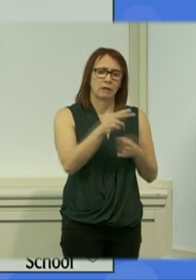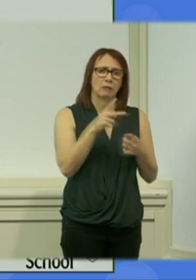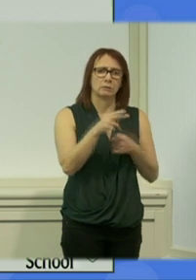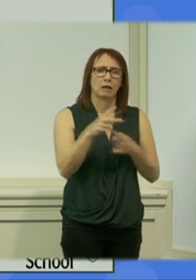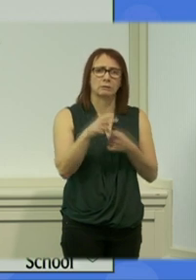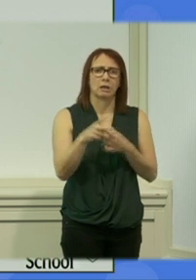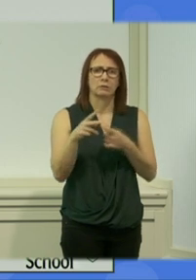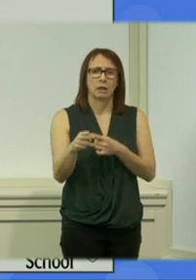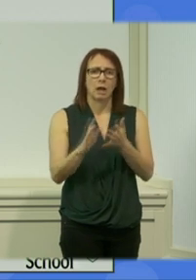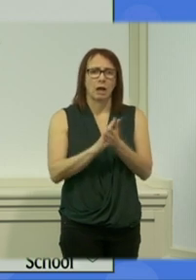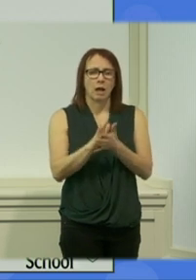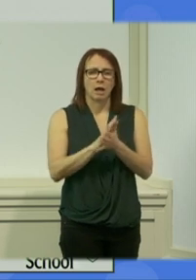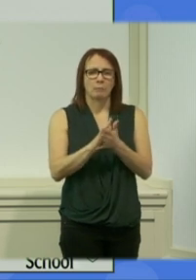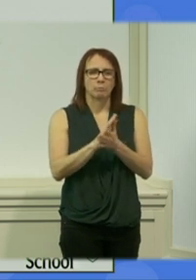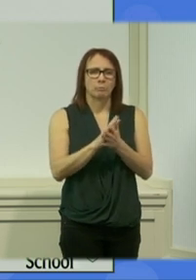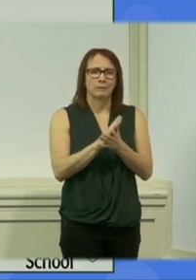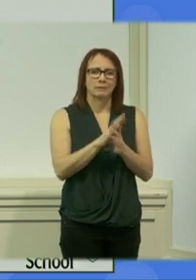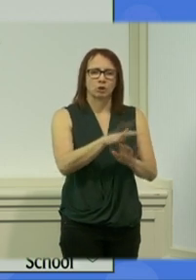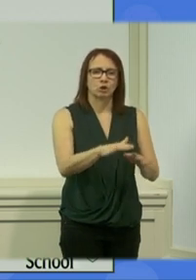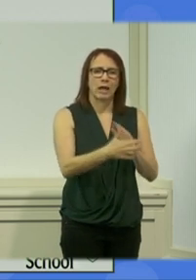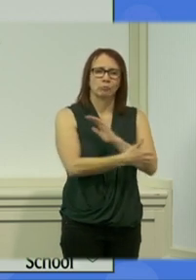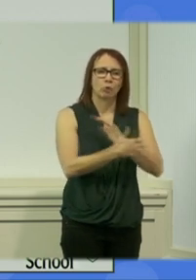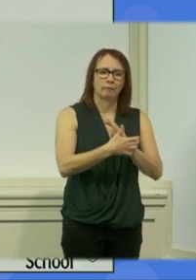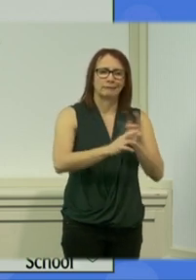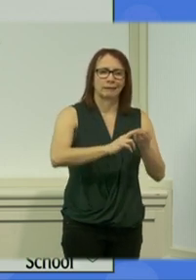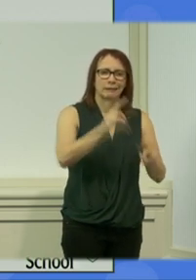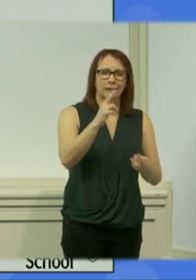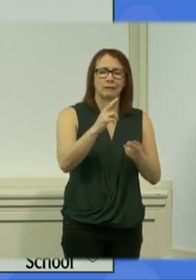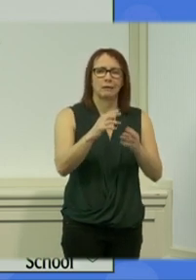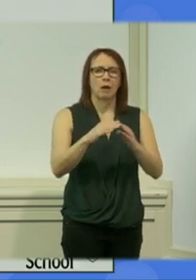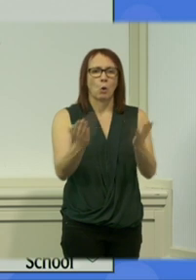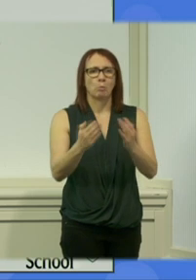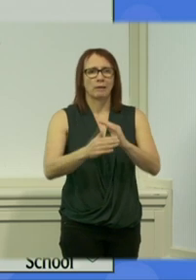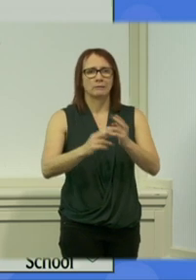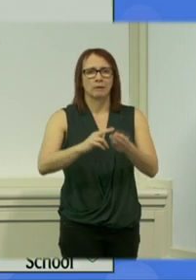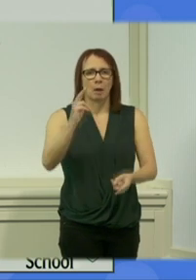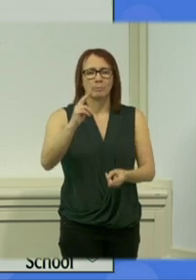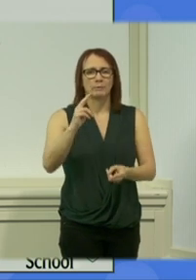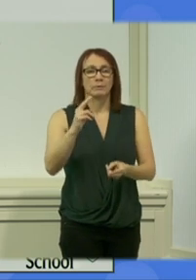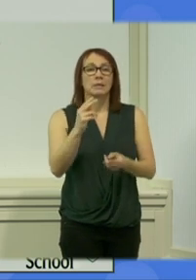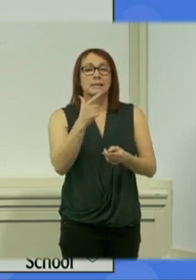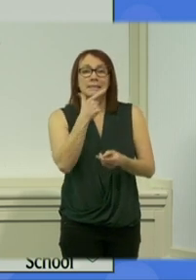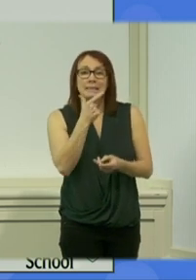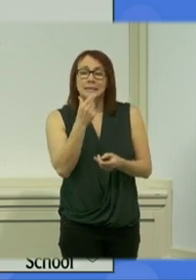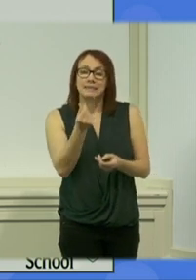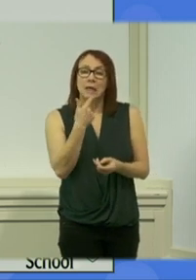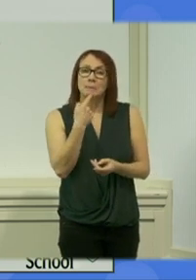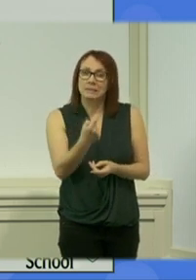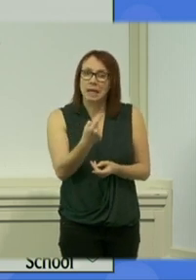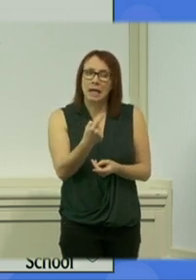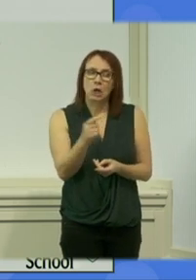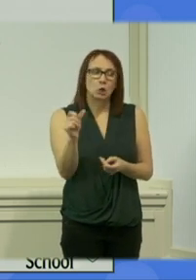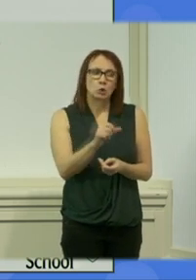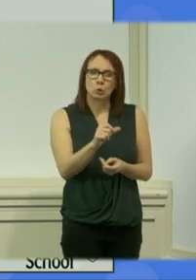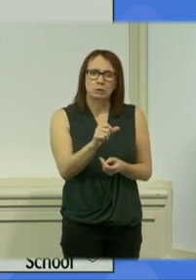that affected things like homelessness and child poverty. Some argued that really what the UK government should have done is grow the